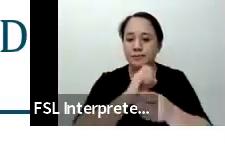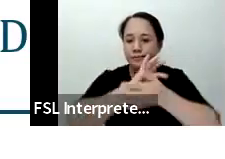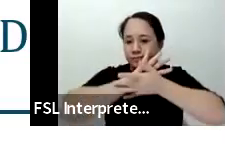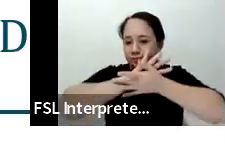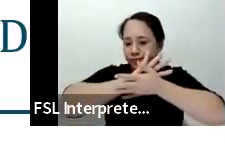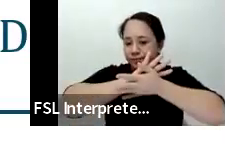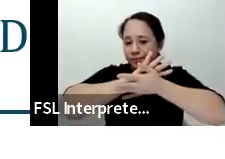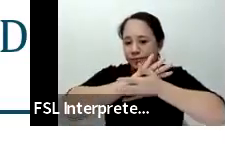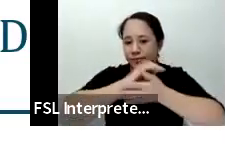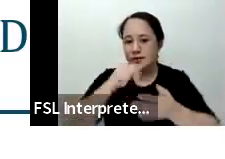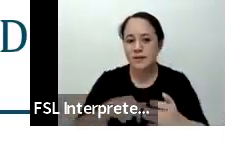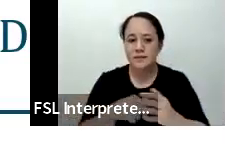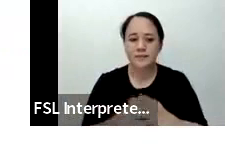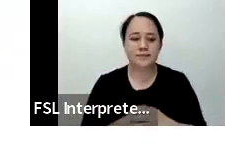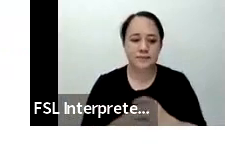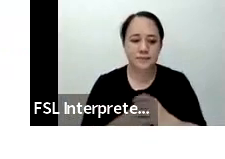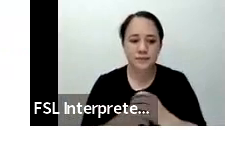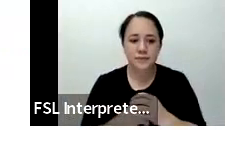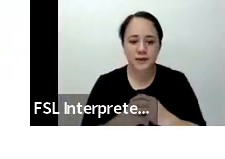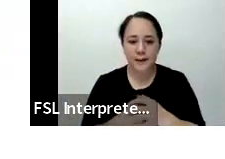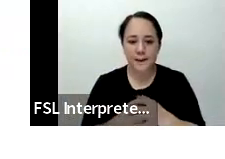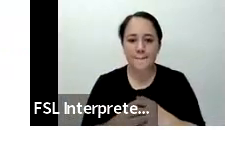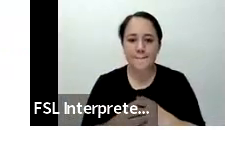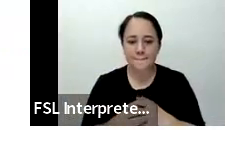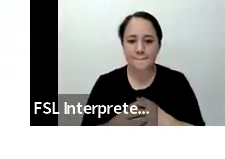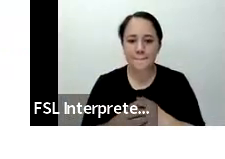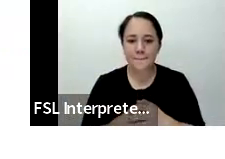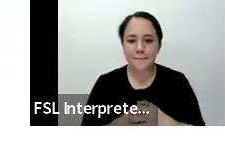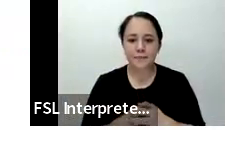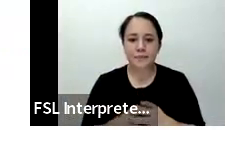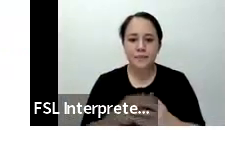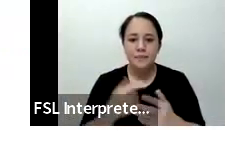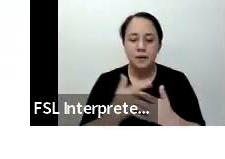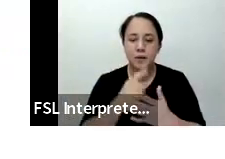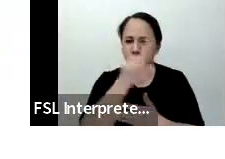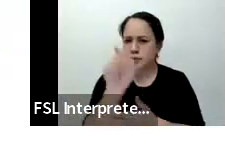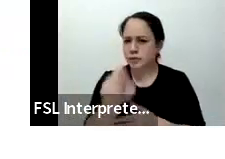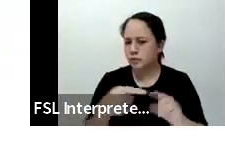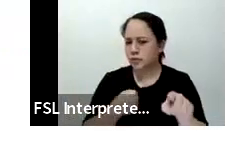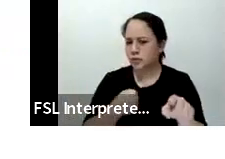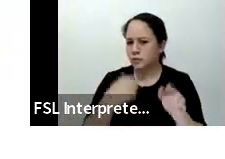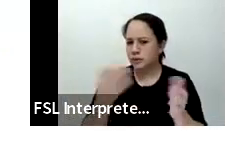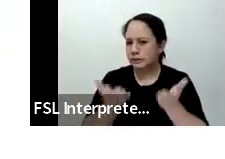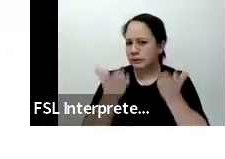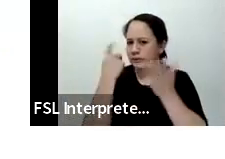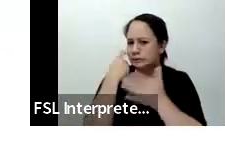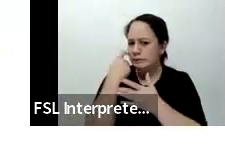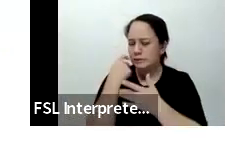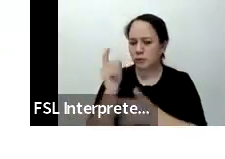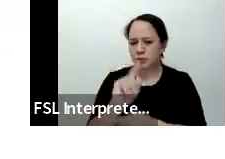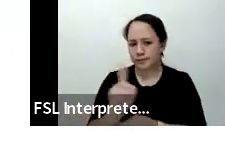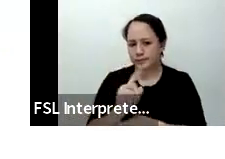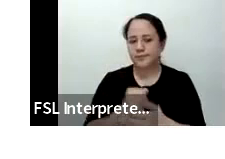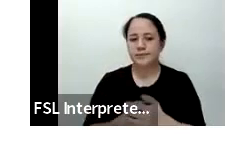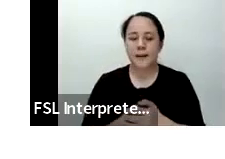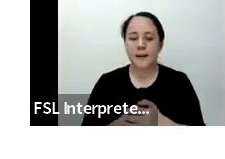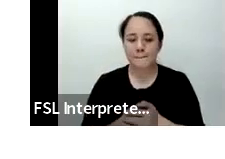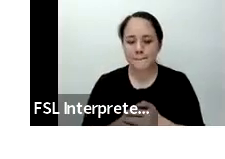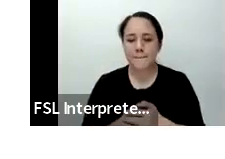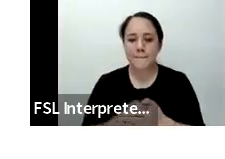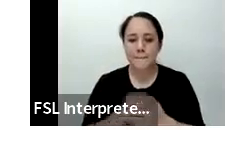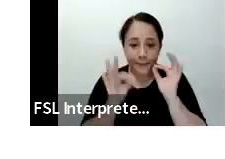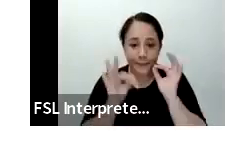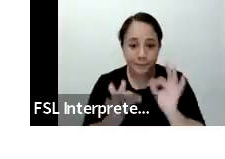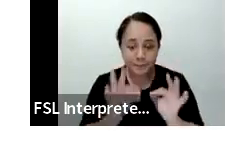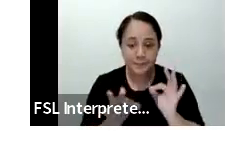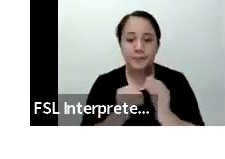COVID-induced demographic shifts. Now, one of the questions being raised recently is that whether